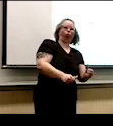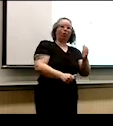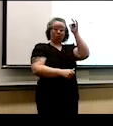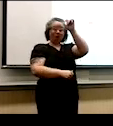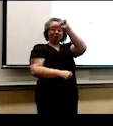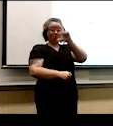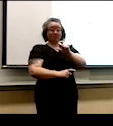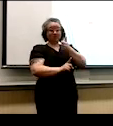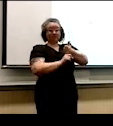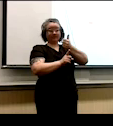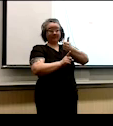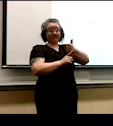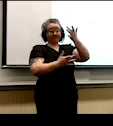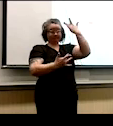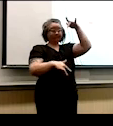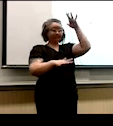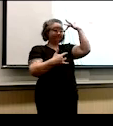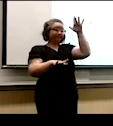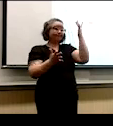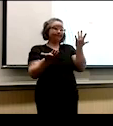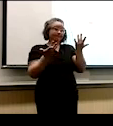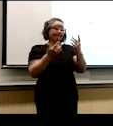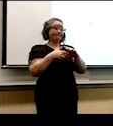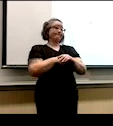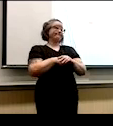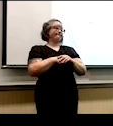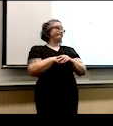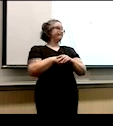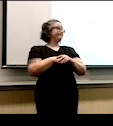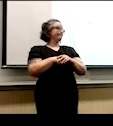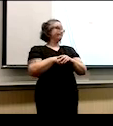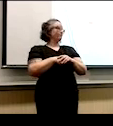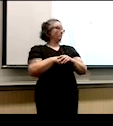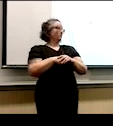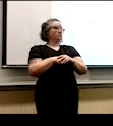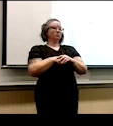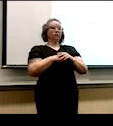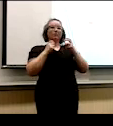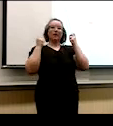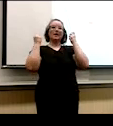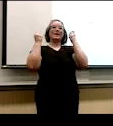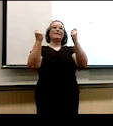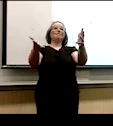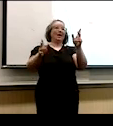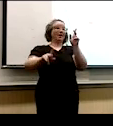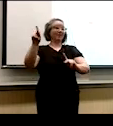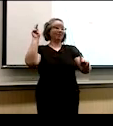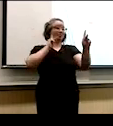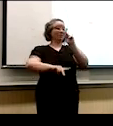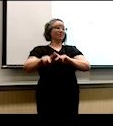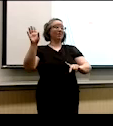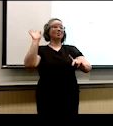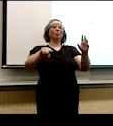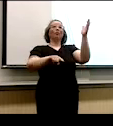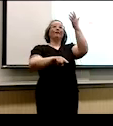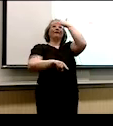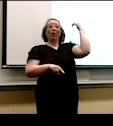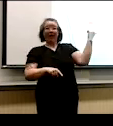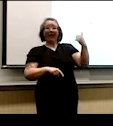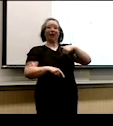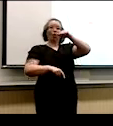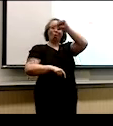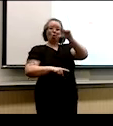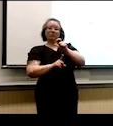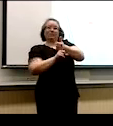and I were talking earlier, is people don't recognize Alzheimer's disease is a terminal illness. Diabetes is a